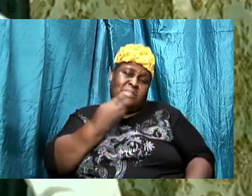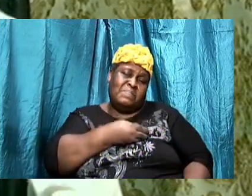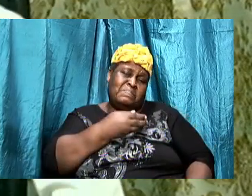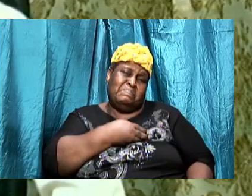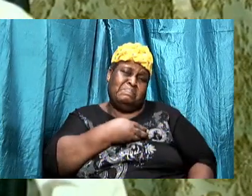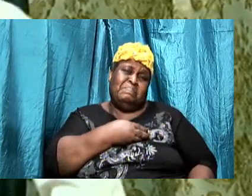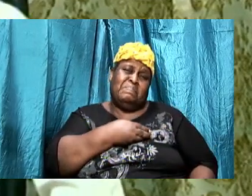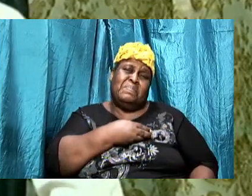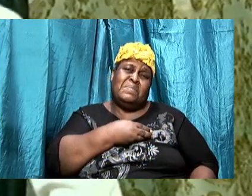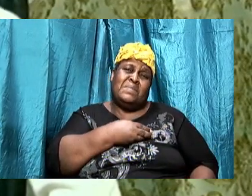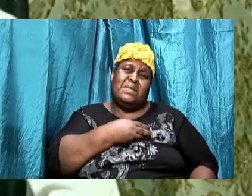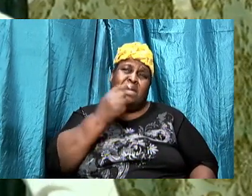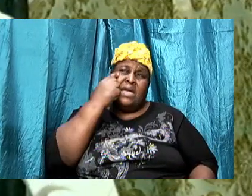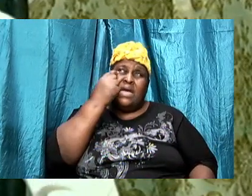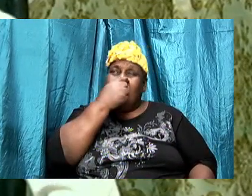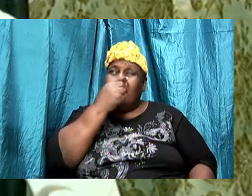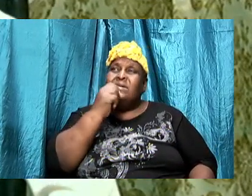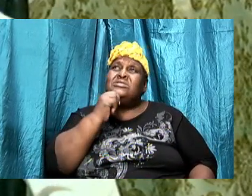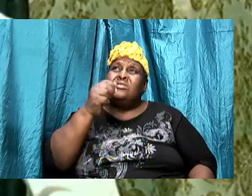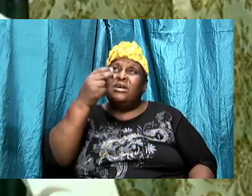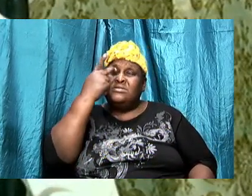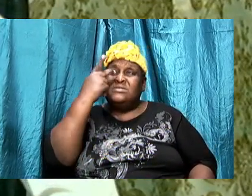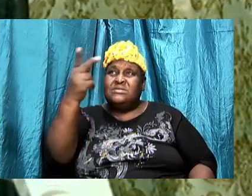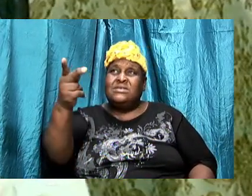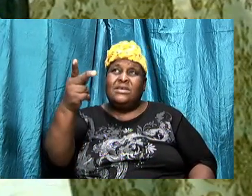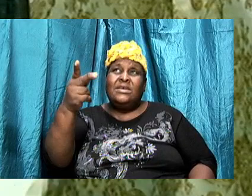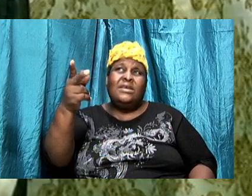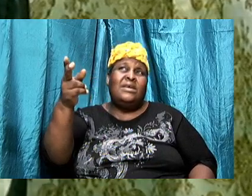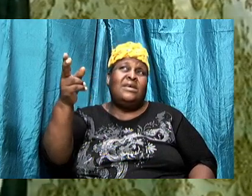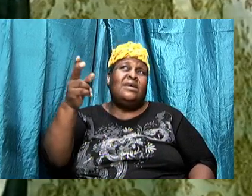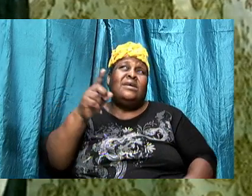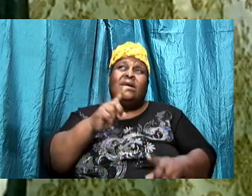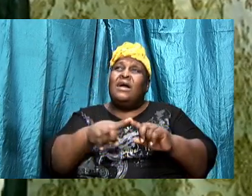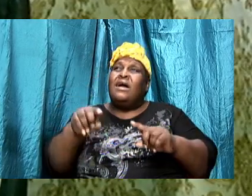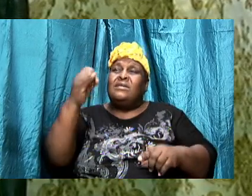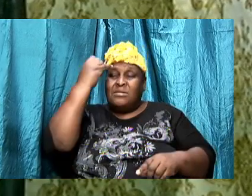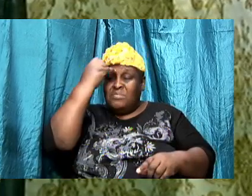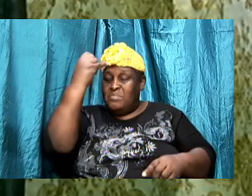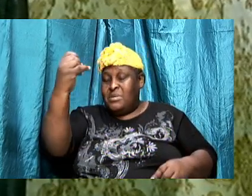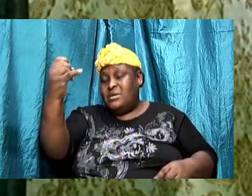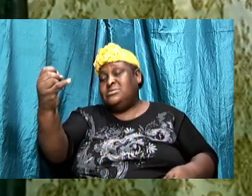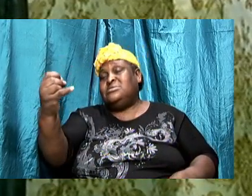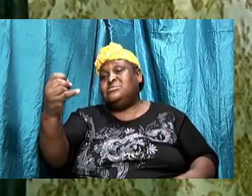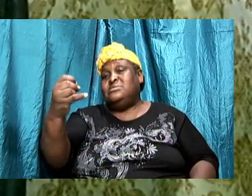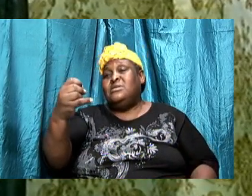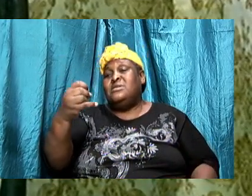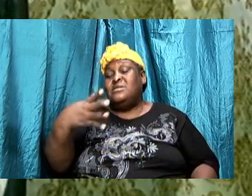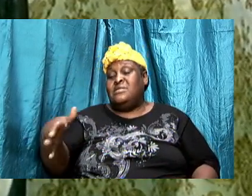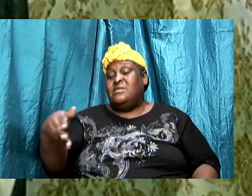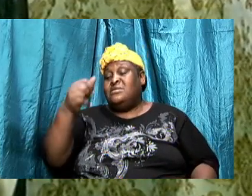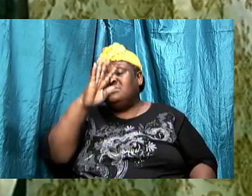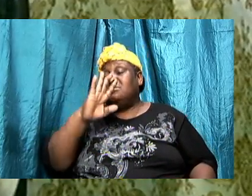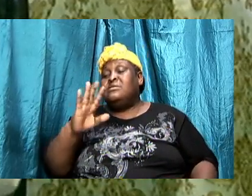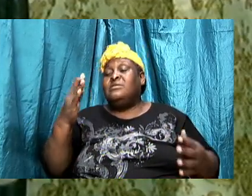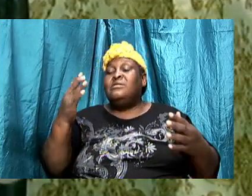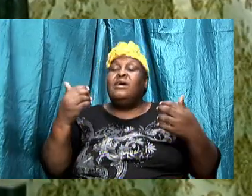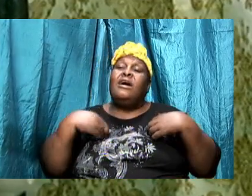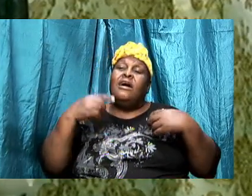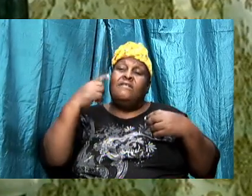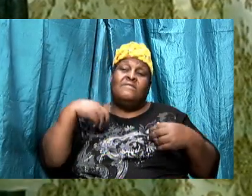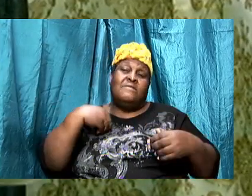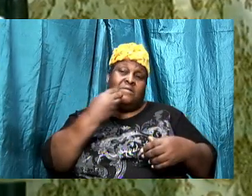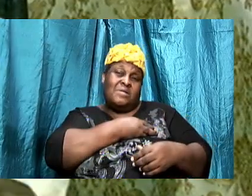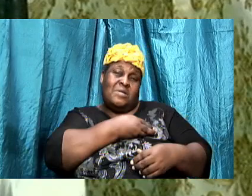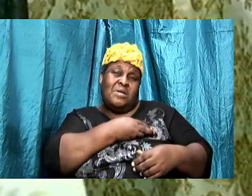neither have we heard of it, neither can we imagine it. But the Bible says, but God's